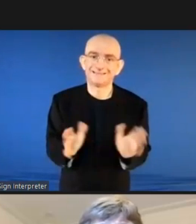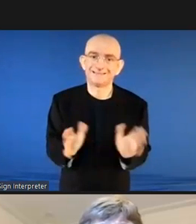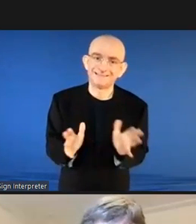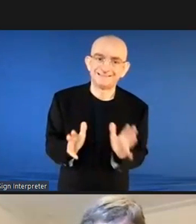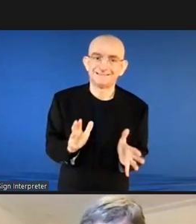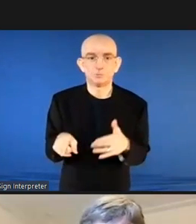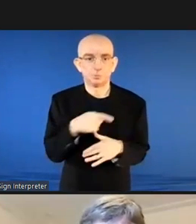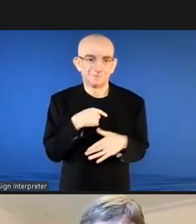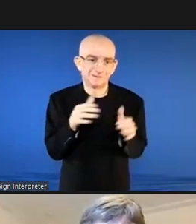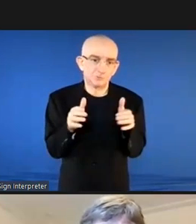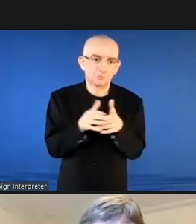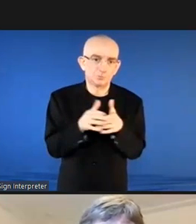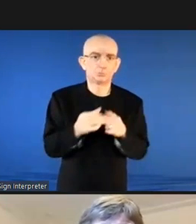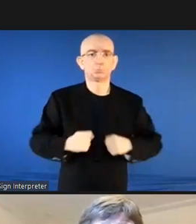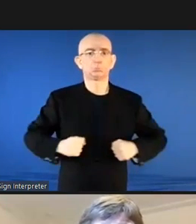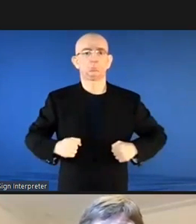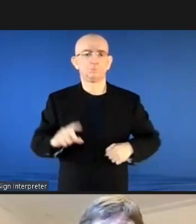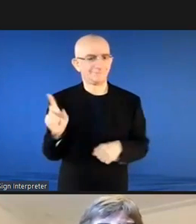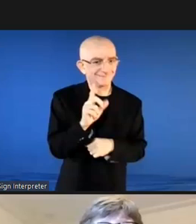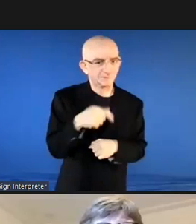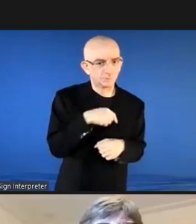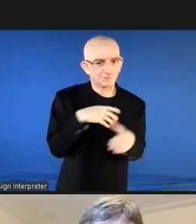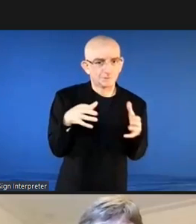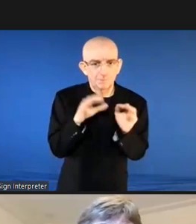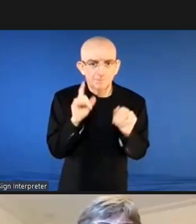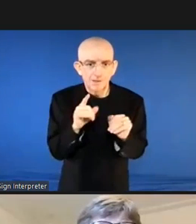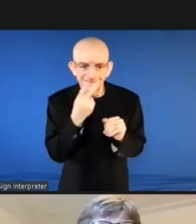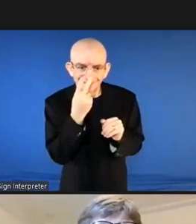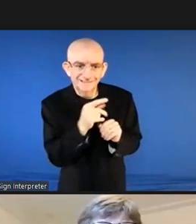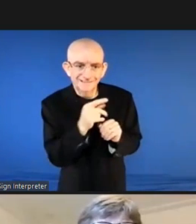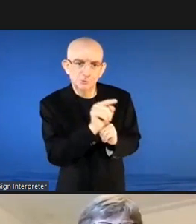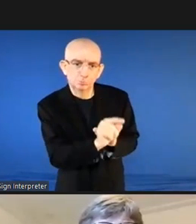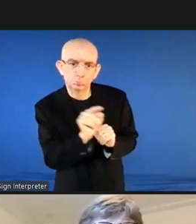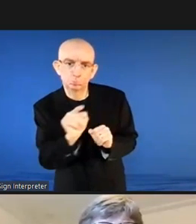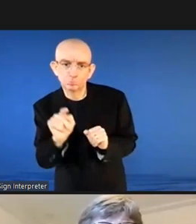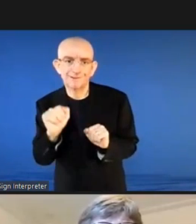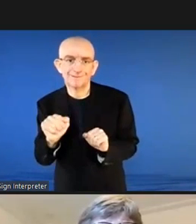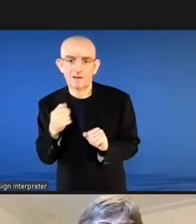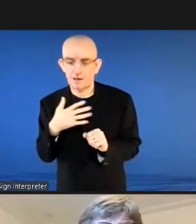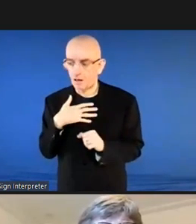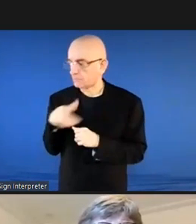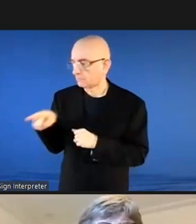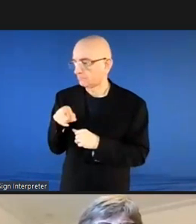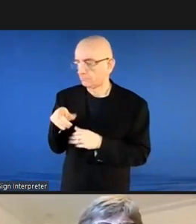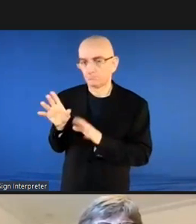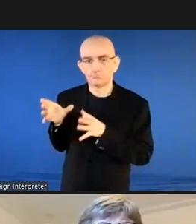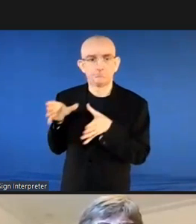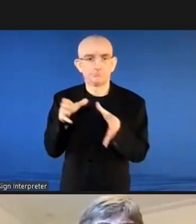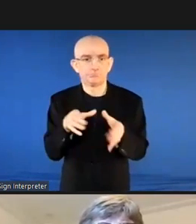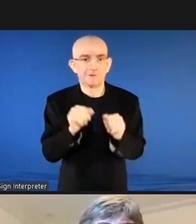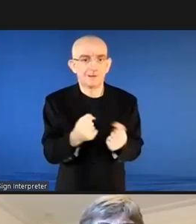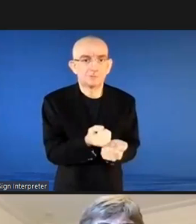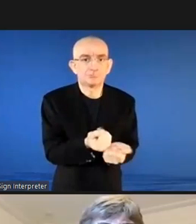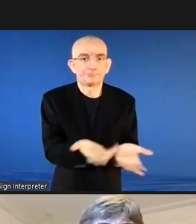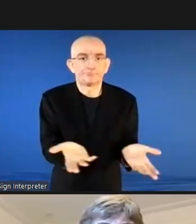what expertise we can bring. But what I would say is that, you know, I think the fundamental principles are the